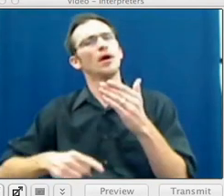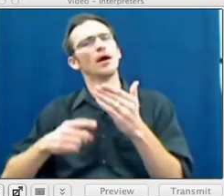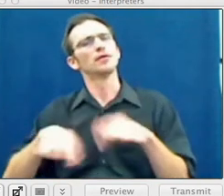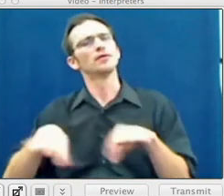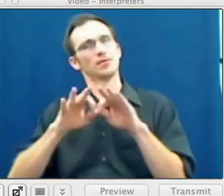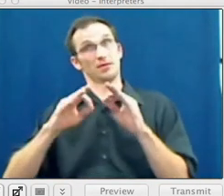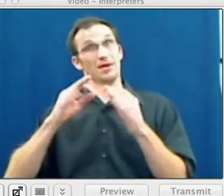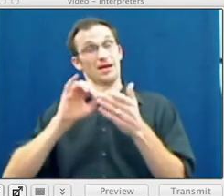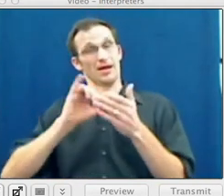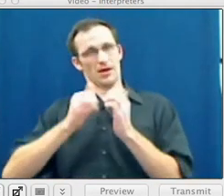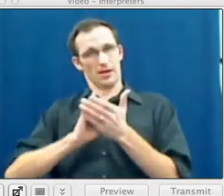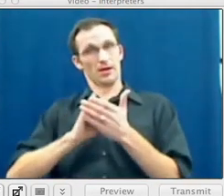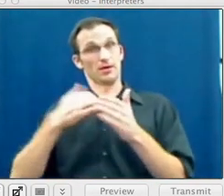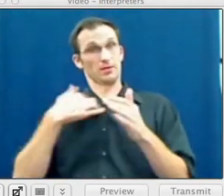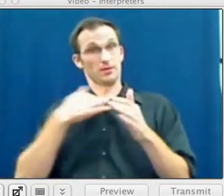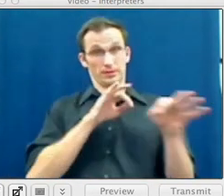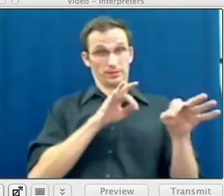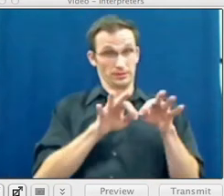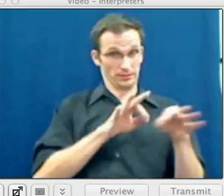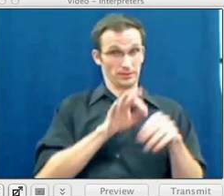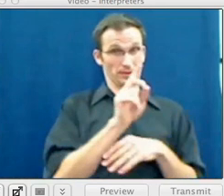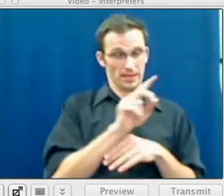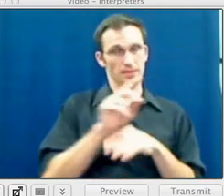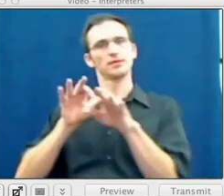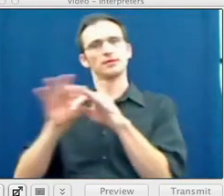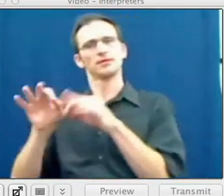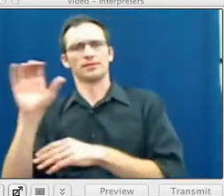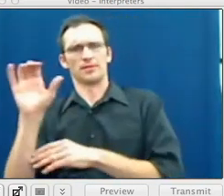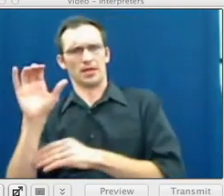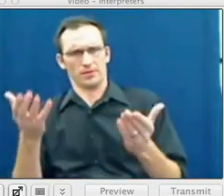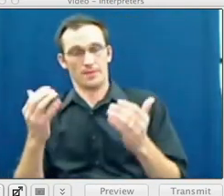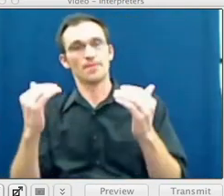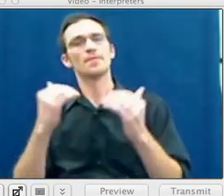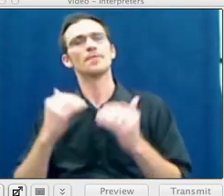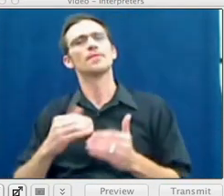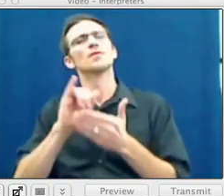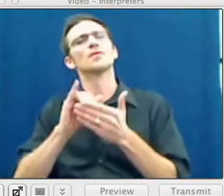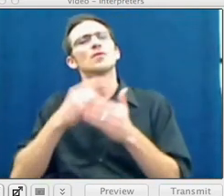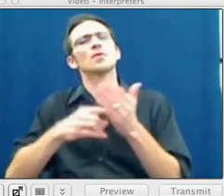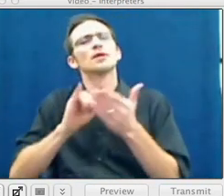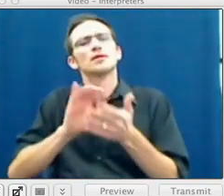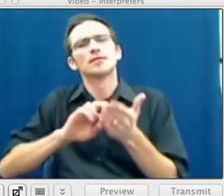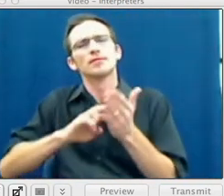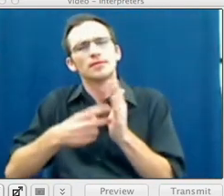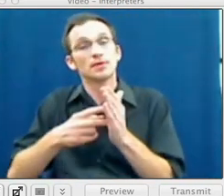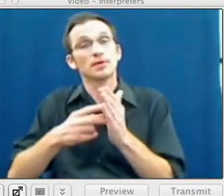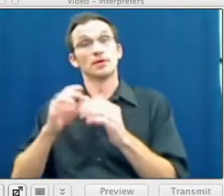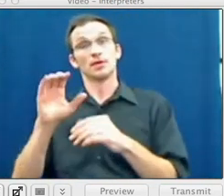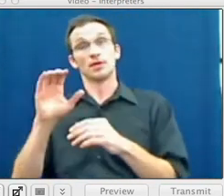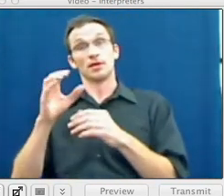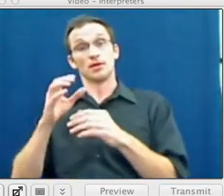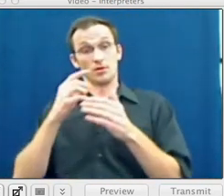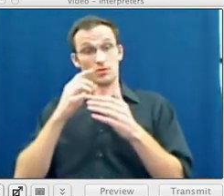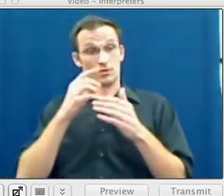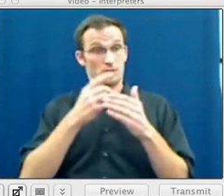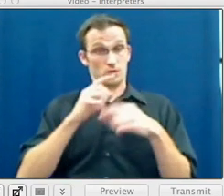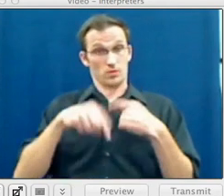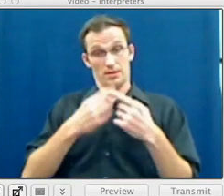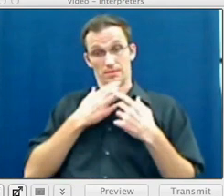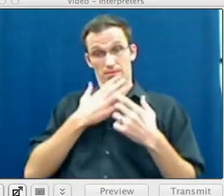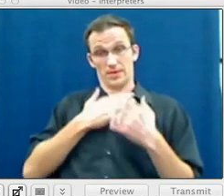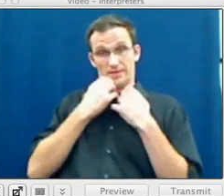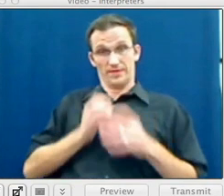controls. What does it mean to understand and articulate consequences as they relate to values?